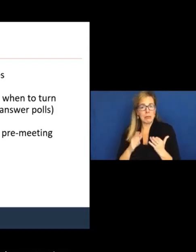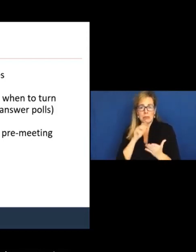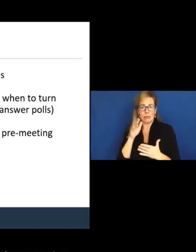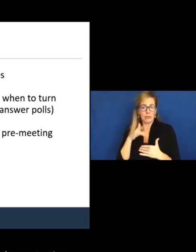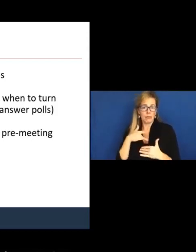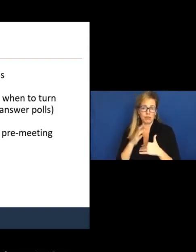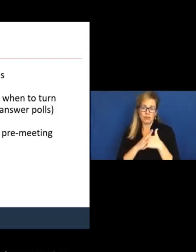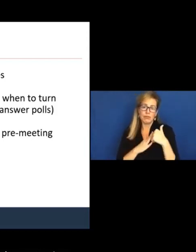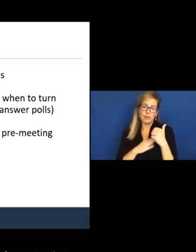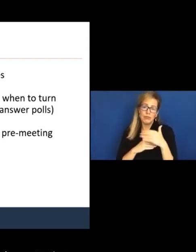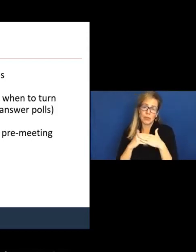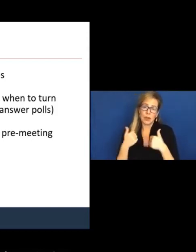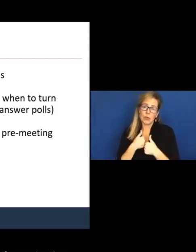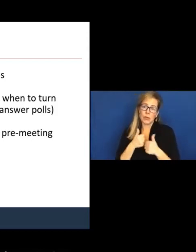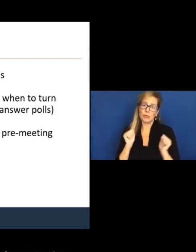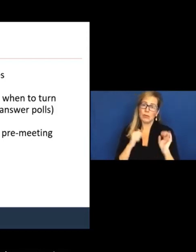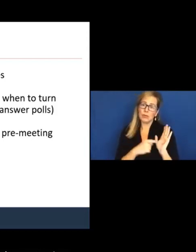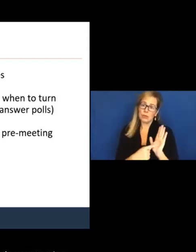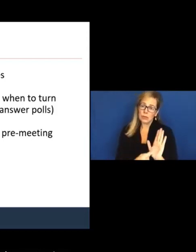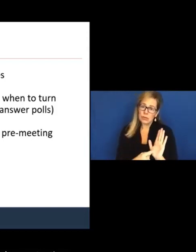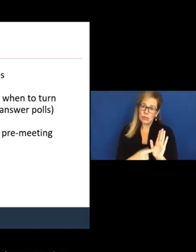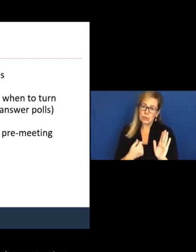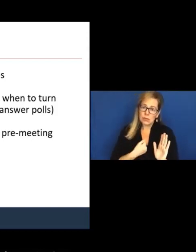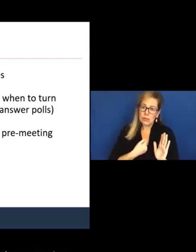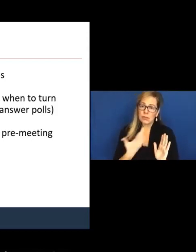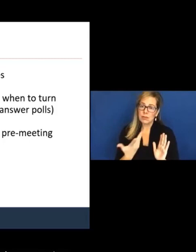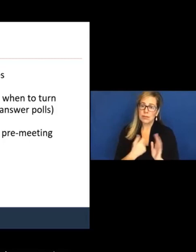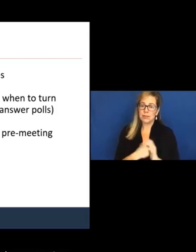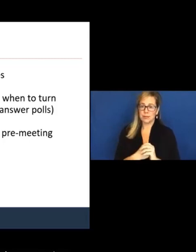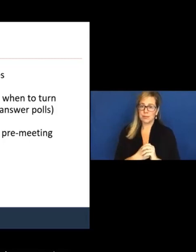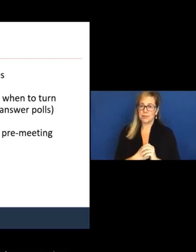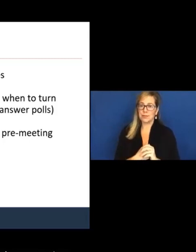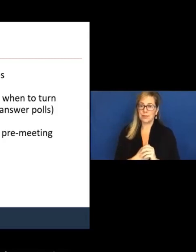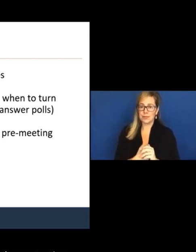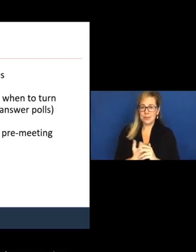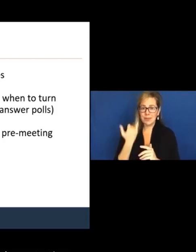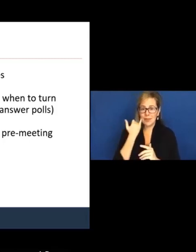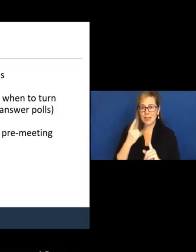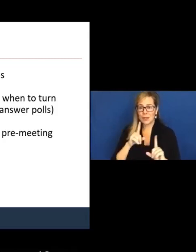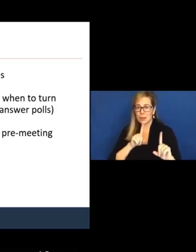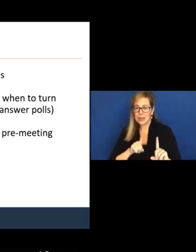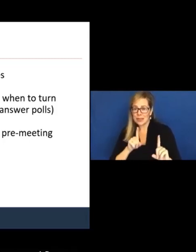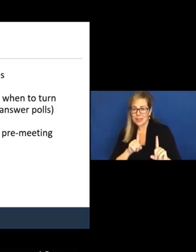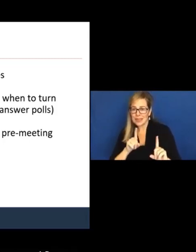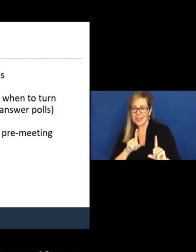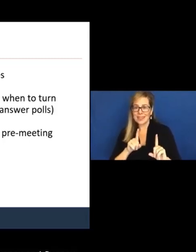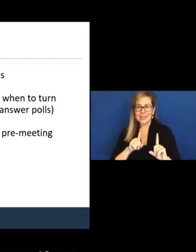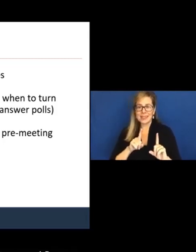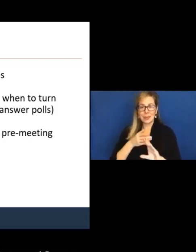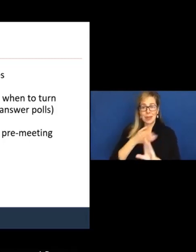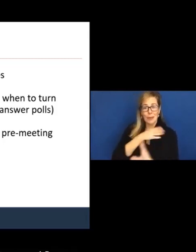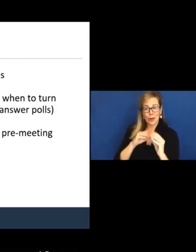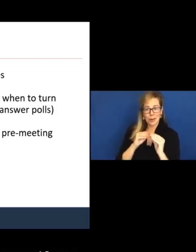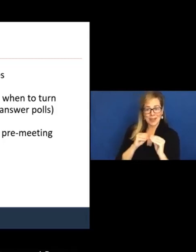And if you do your testing before the meeting, you can be confident about your audio levels,